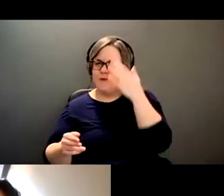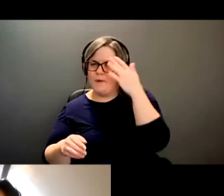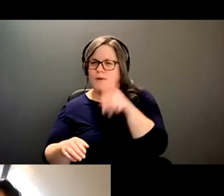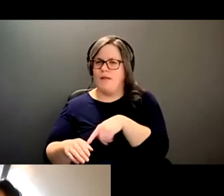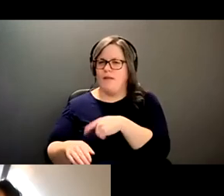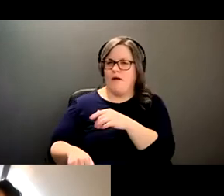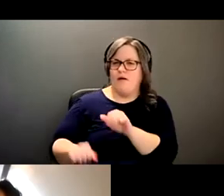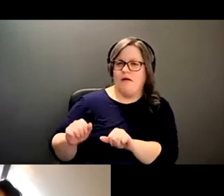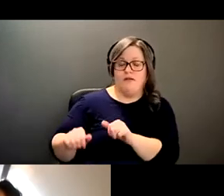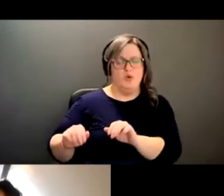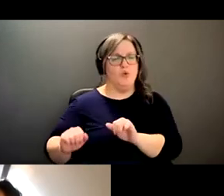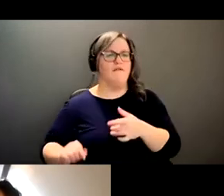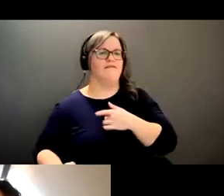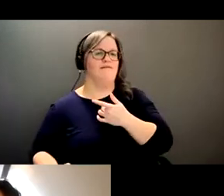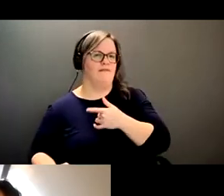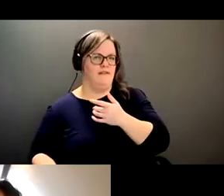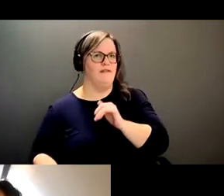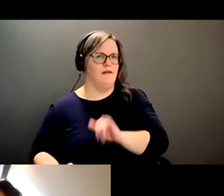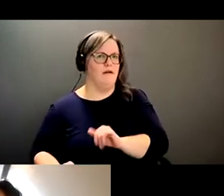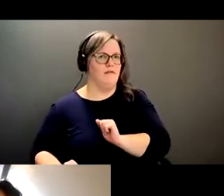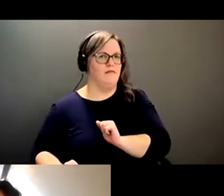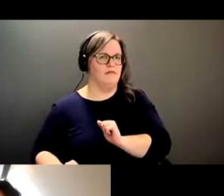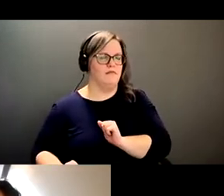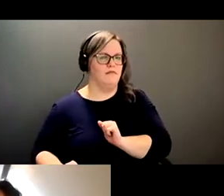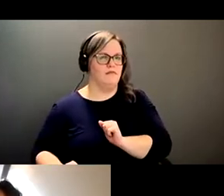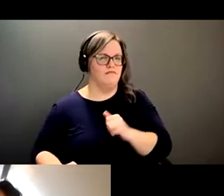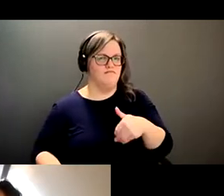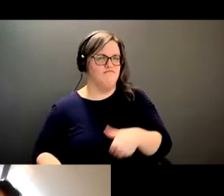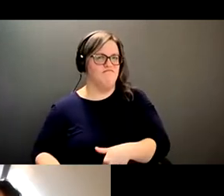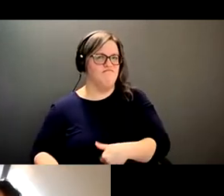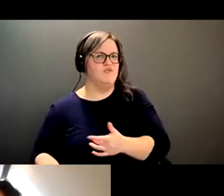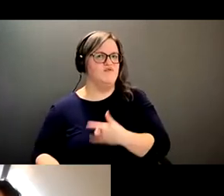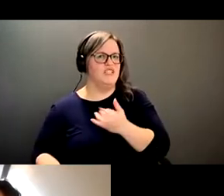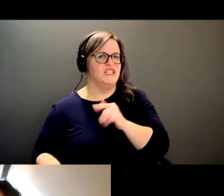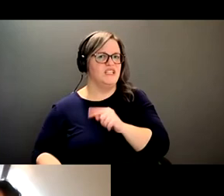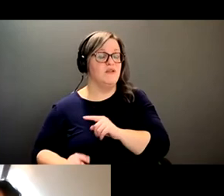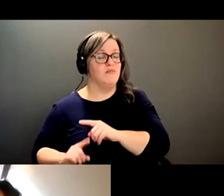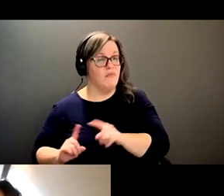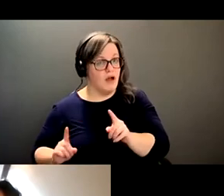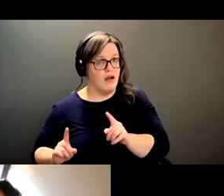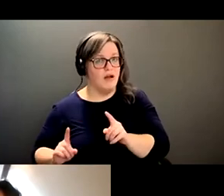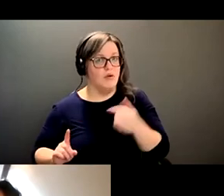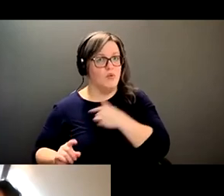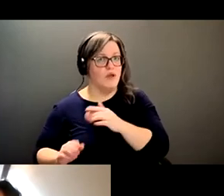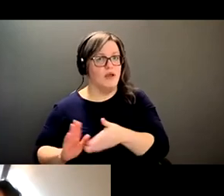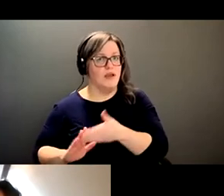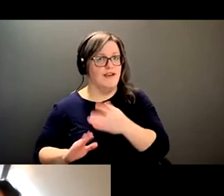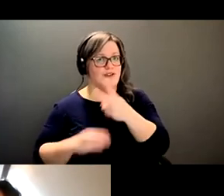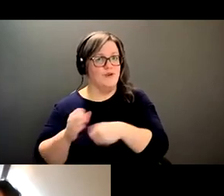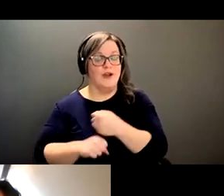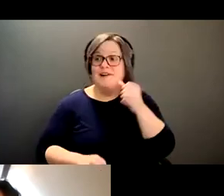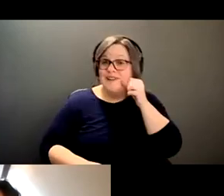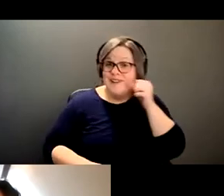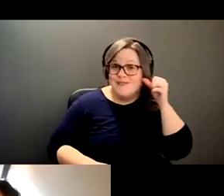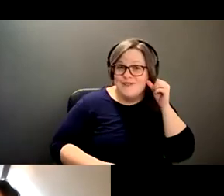is palpable, and it's important, and it's there. But I think throughout the past 2 years, because yesterday was our 2-year